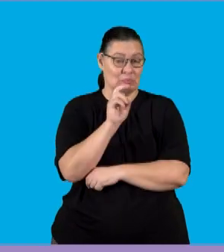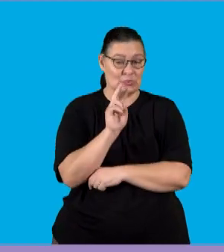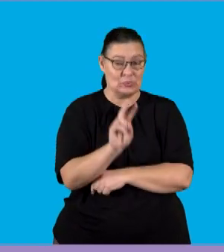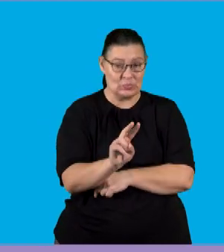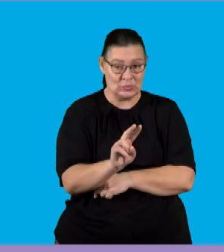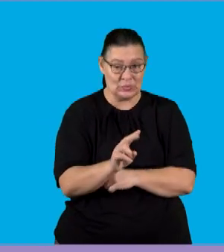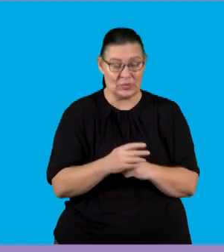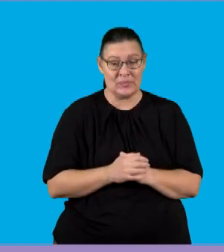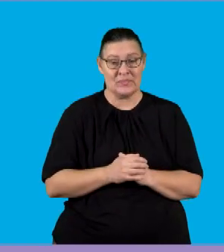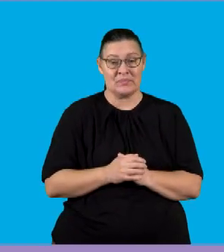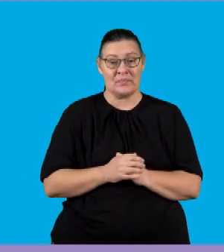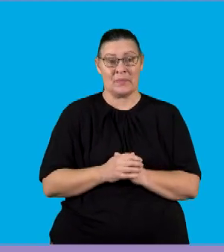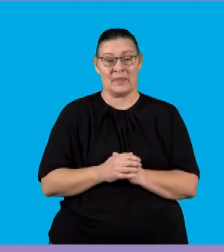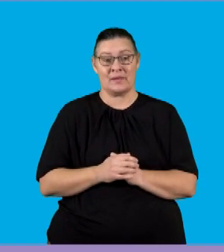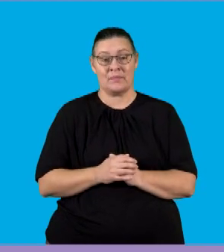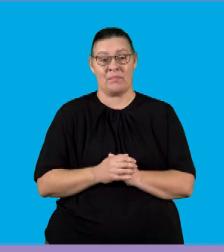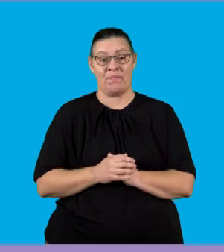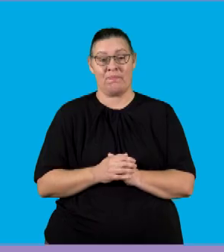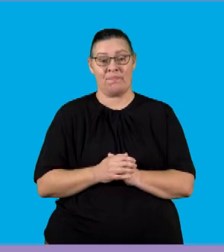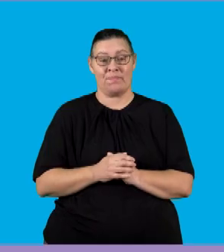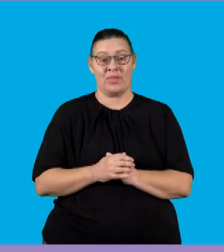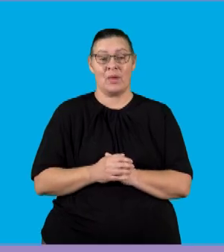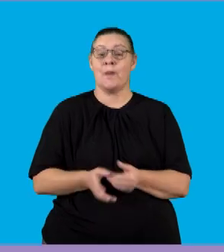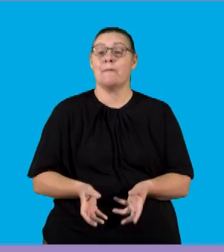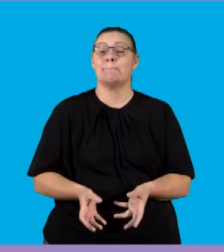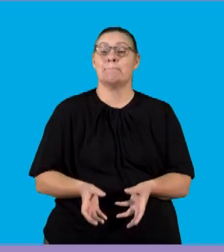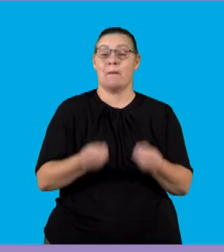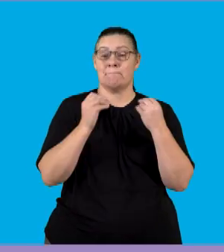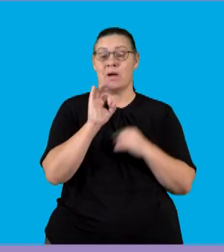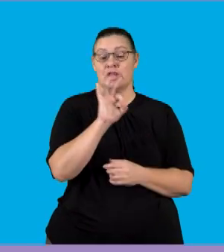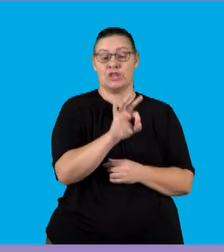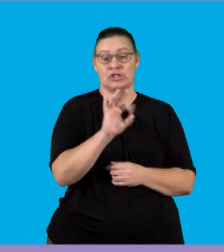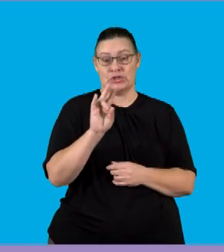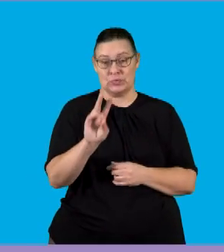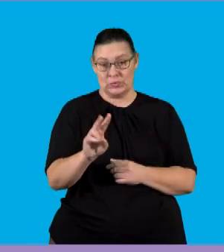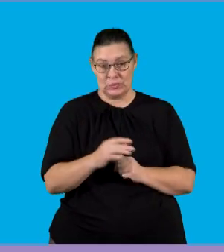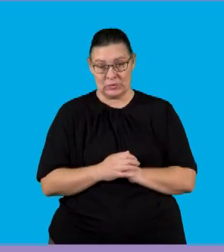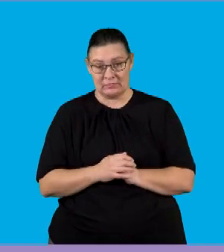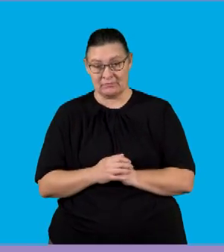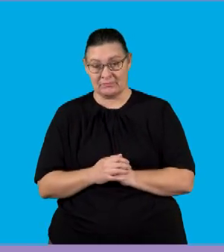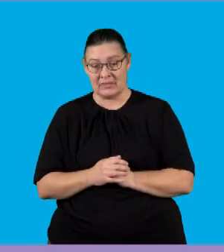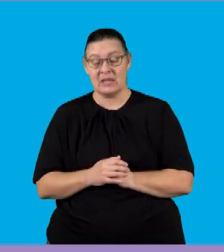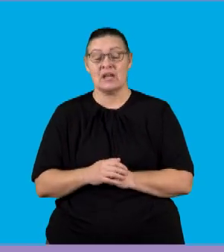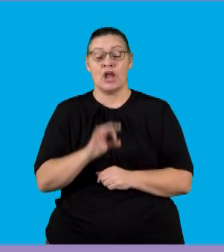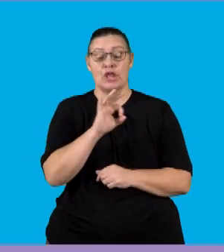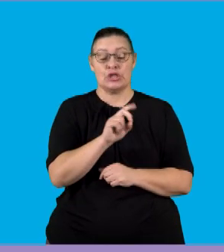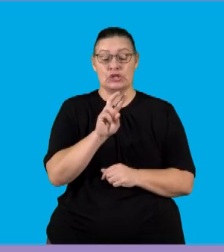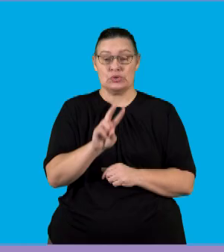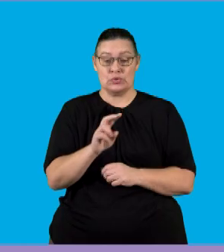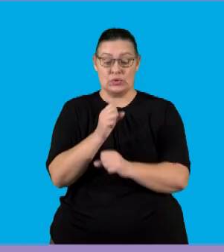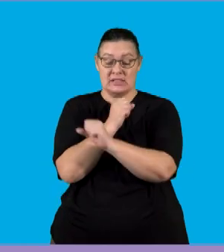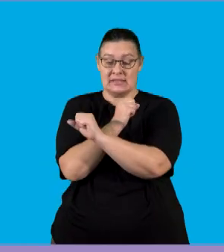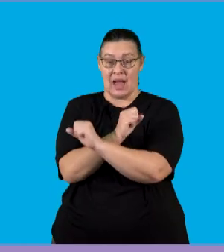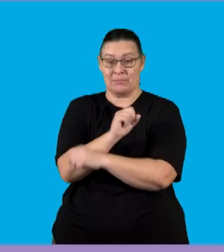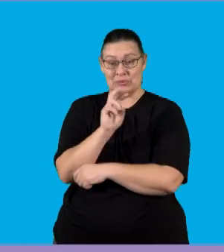2 terms. So from 16, when we multiply by 2, that is going to give us a 32. And again,